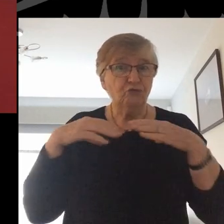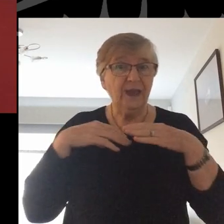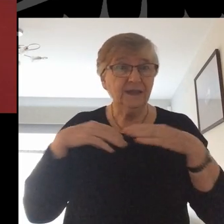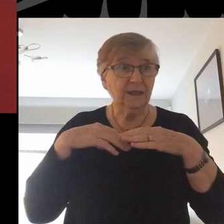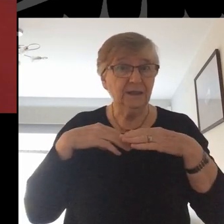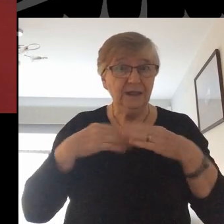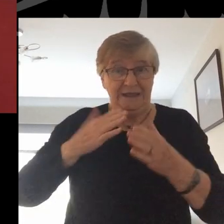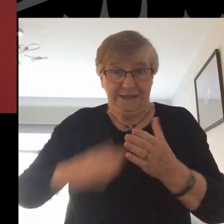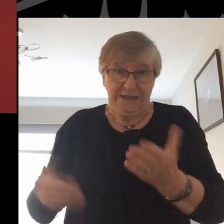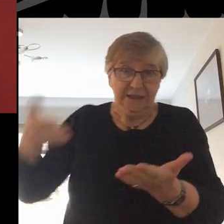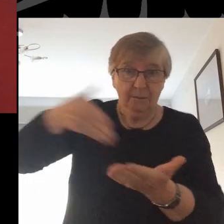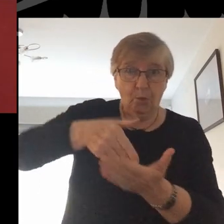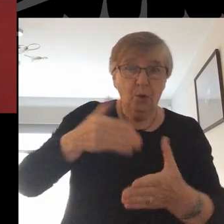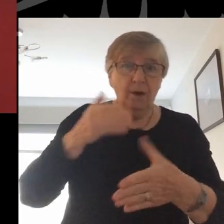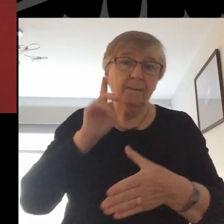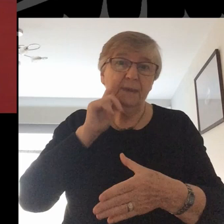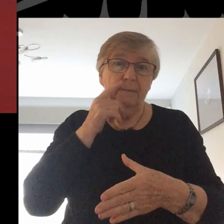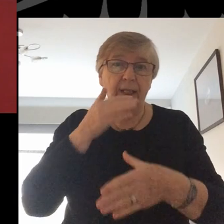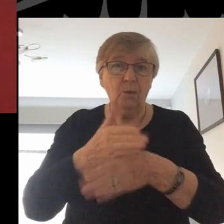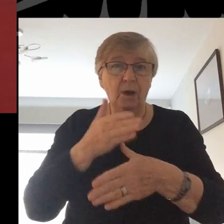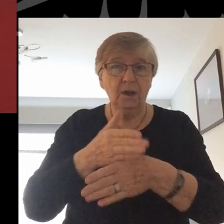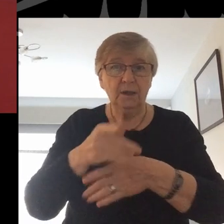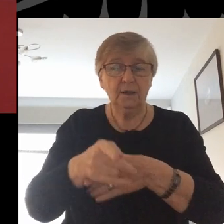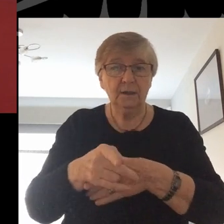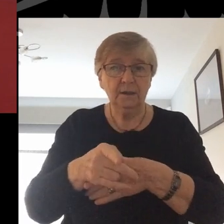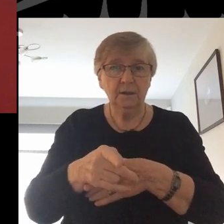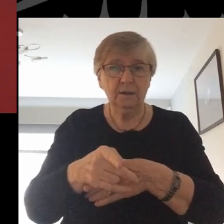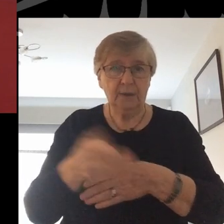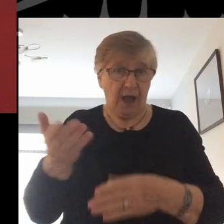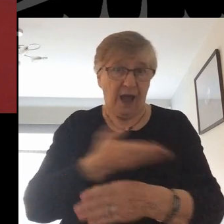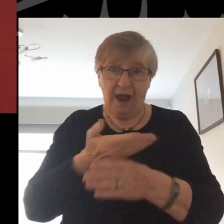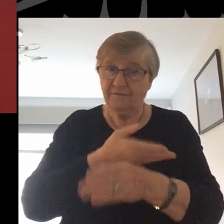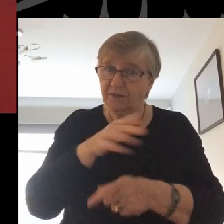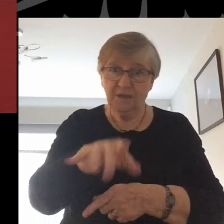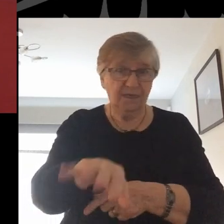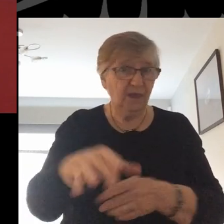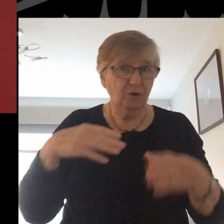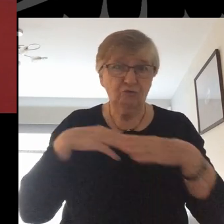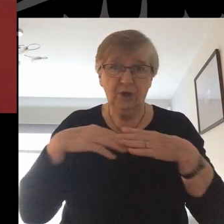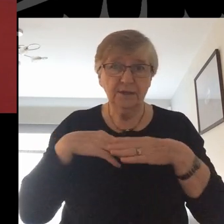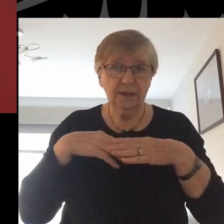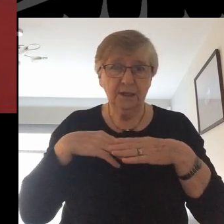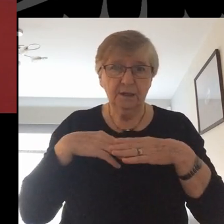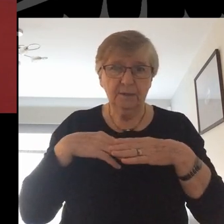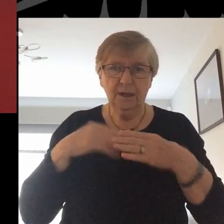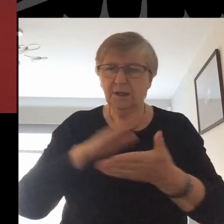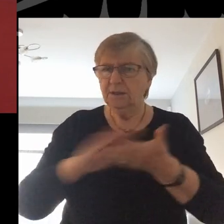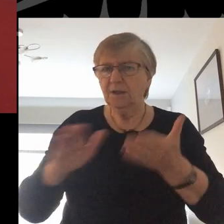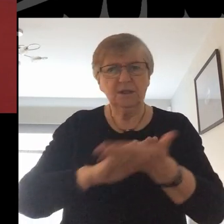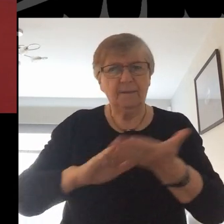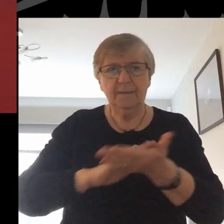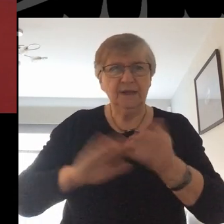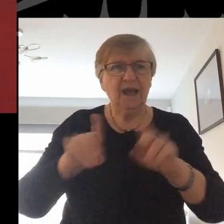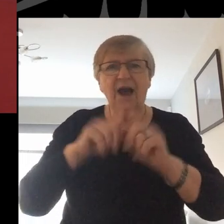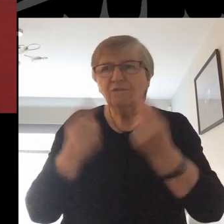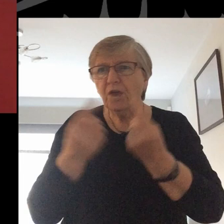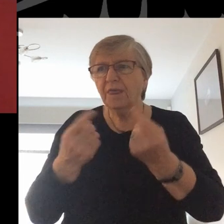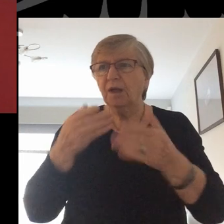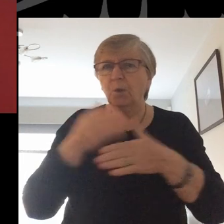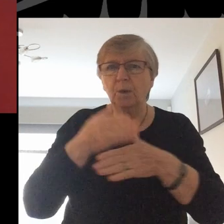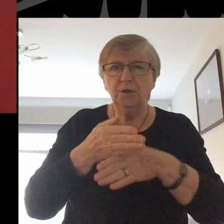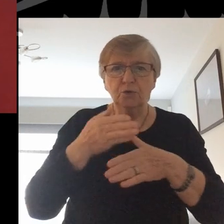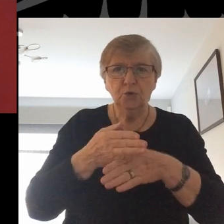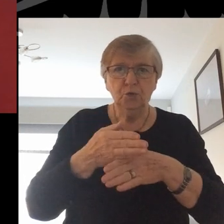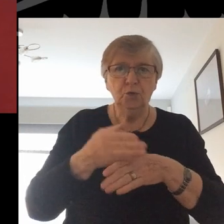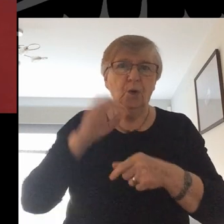workers that are needed, but the harvest is there. Now, it doesn't mean that every time we seek to do mission, that everything we do for Jesus' sake is